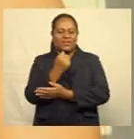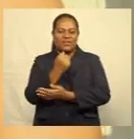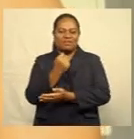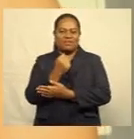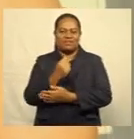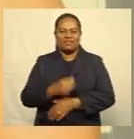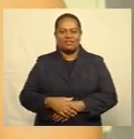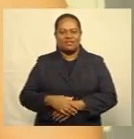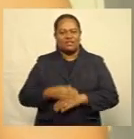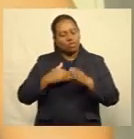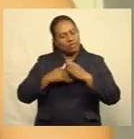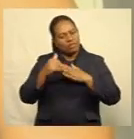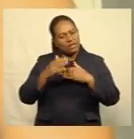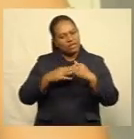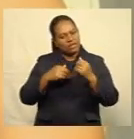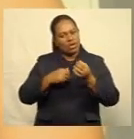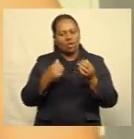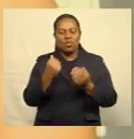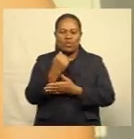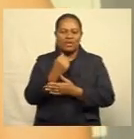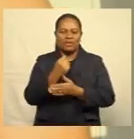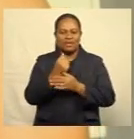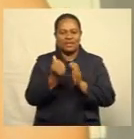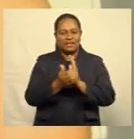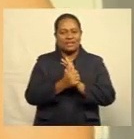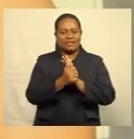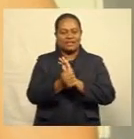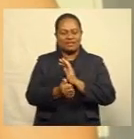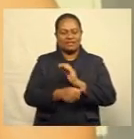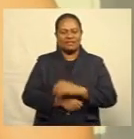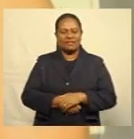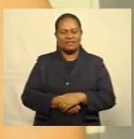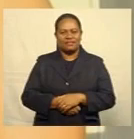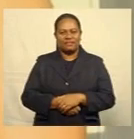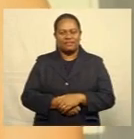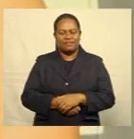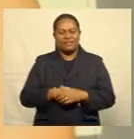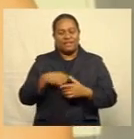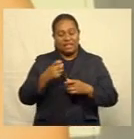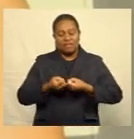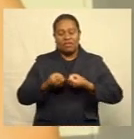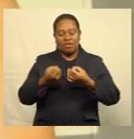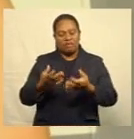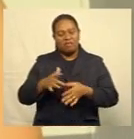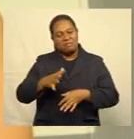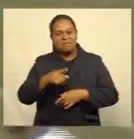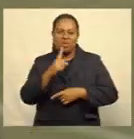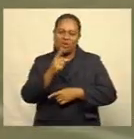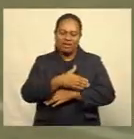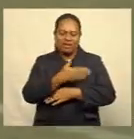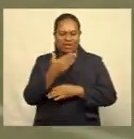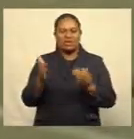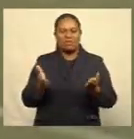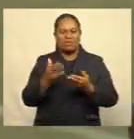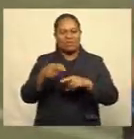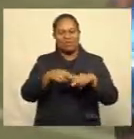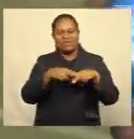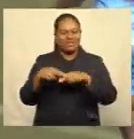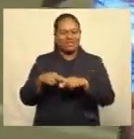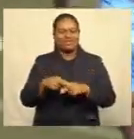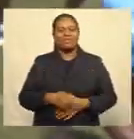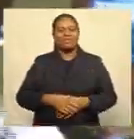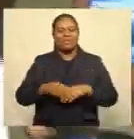build my rugby skills and talent, and hopefully get far, and hopefully one day play for Flying Fijians. Coach